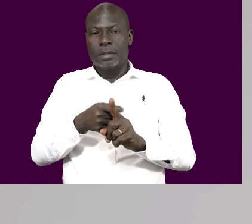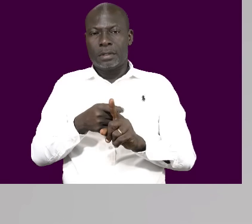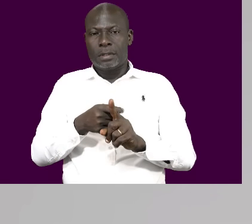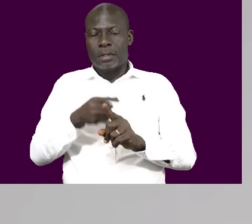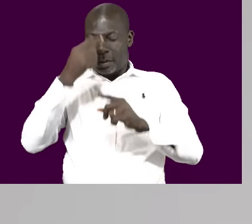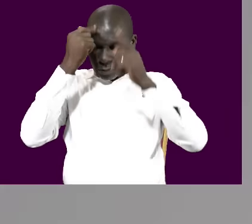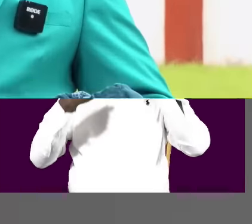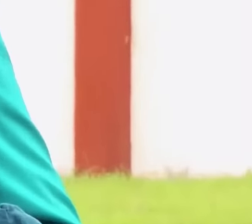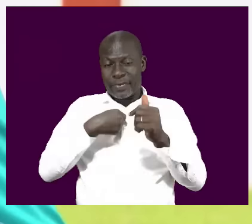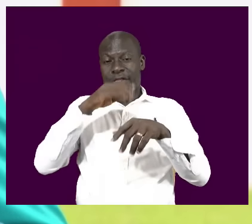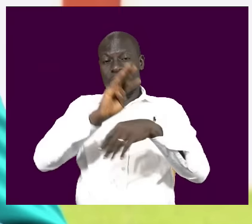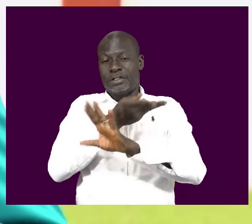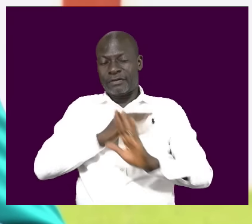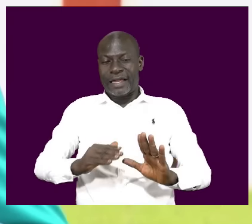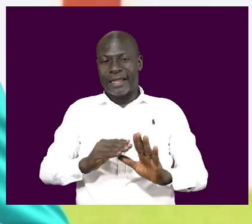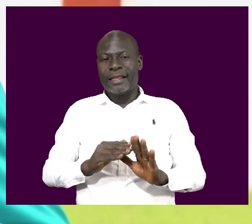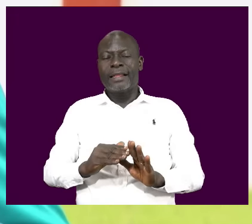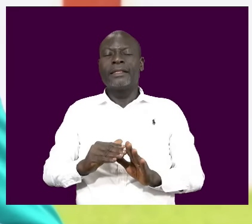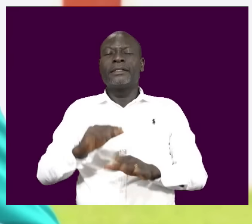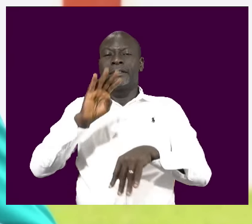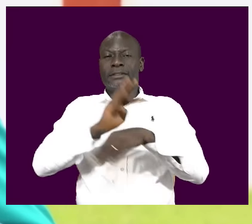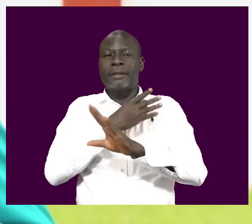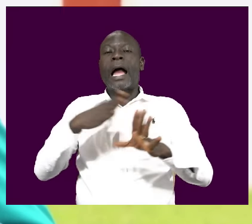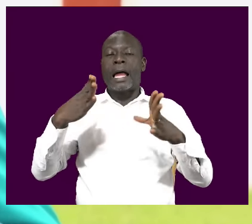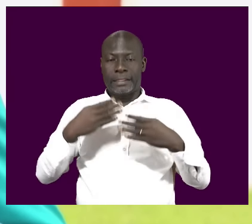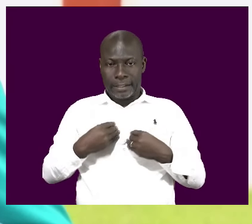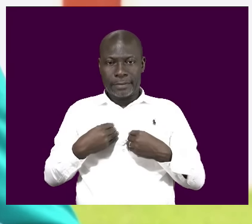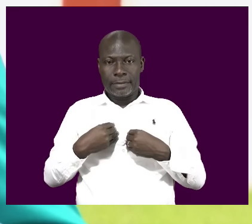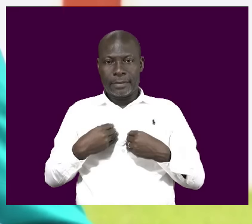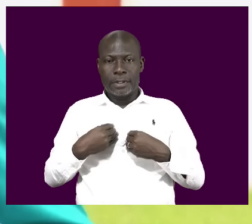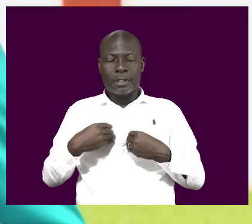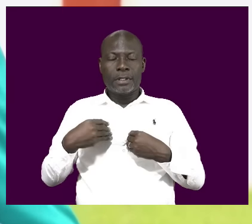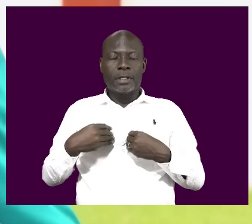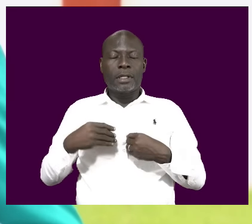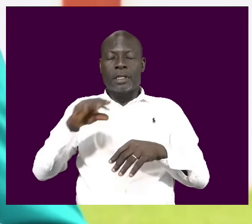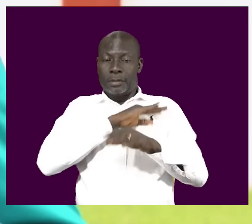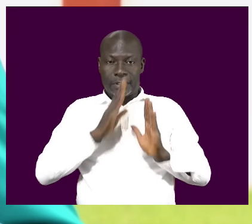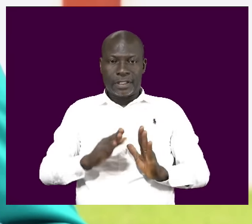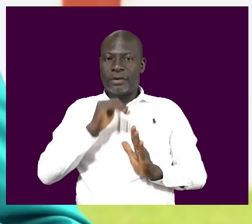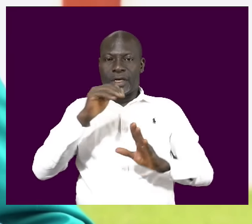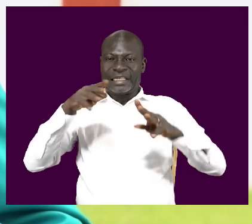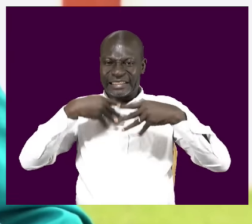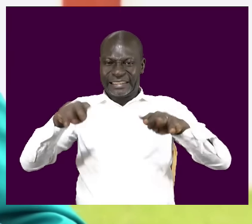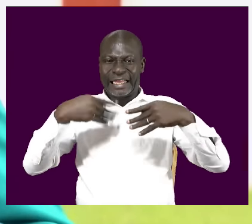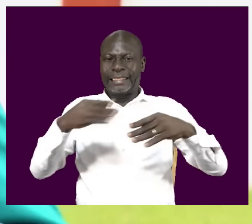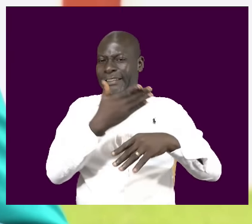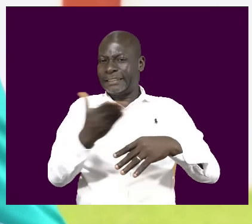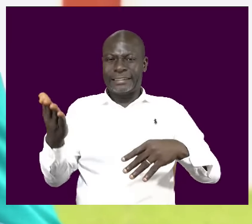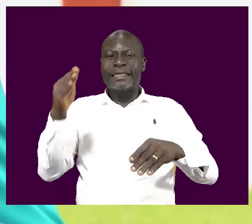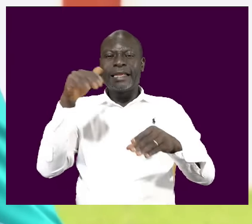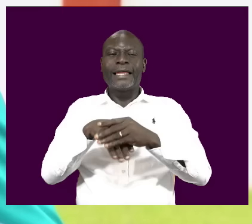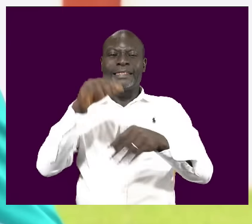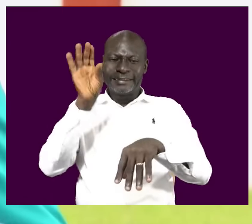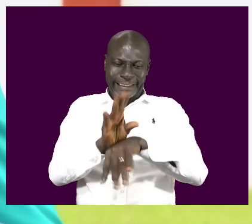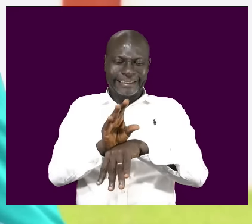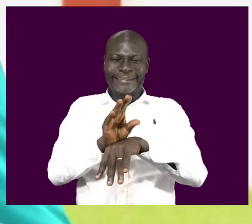of Christ. Church of Christ so mo ye gitu mu se a Christofor enton eniamma wa so de mo nka se sa niamma